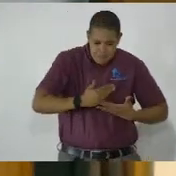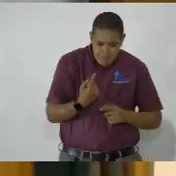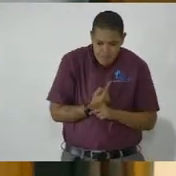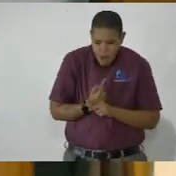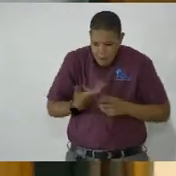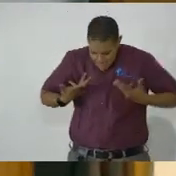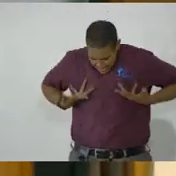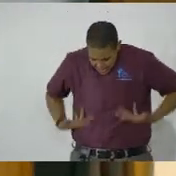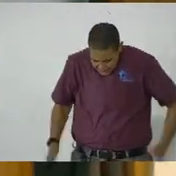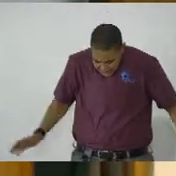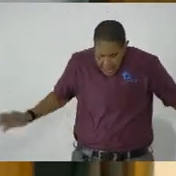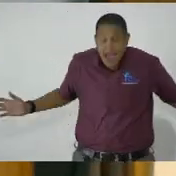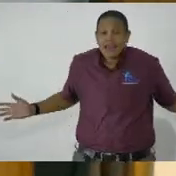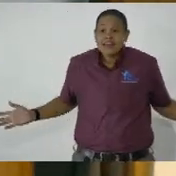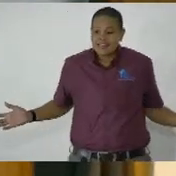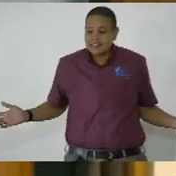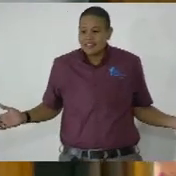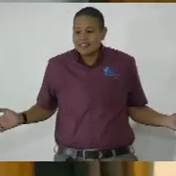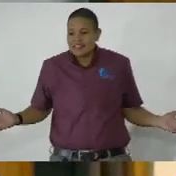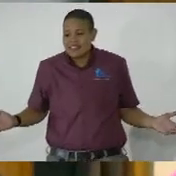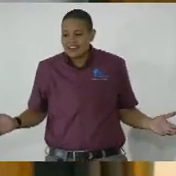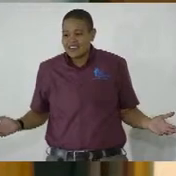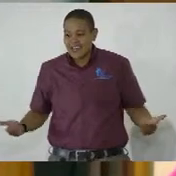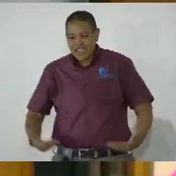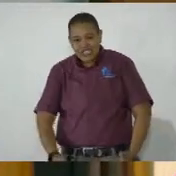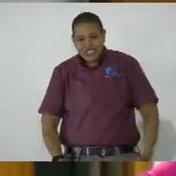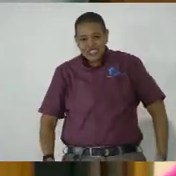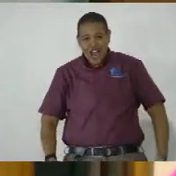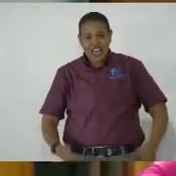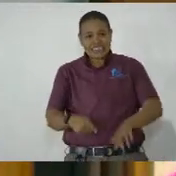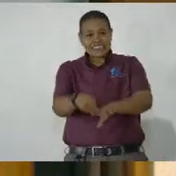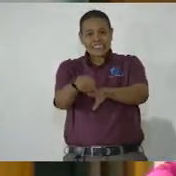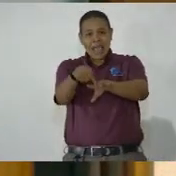attired, but in shorts and slippers.